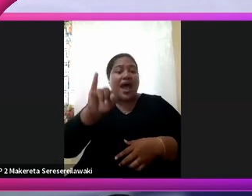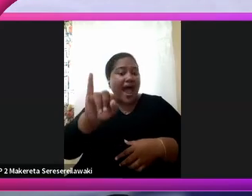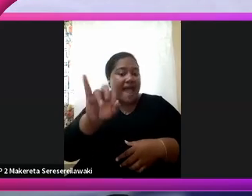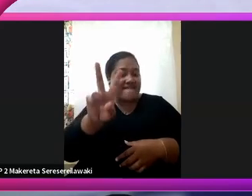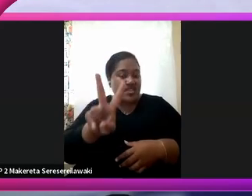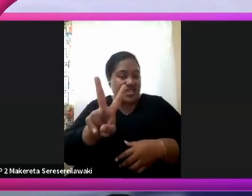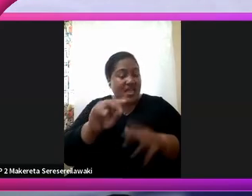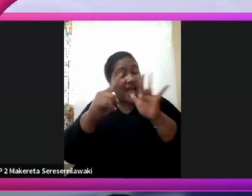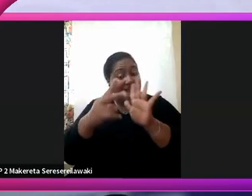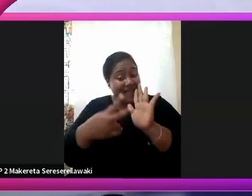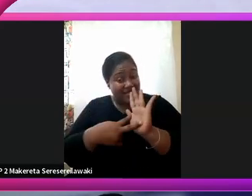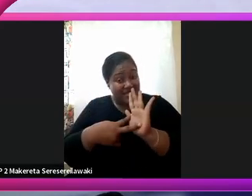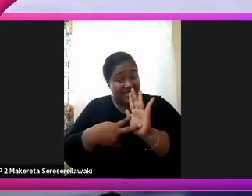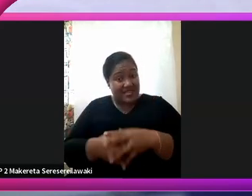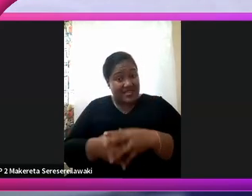the